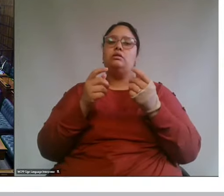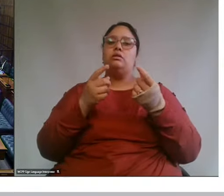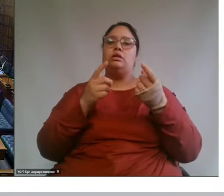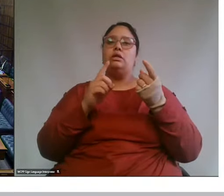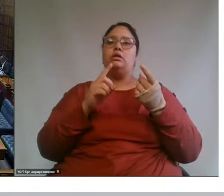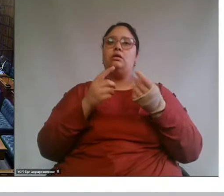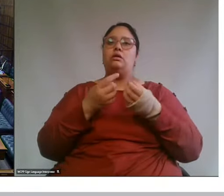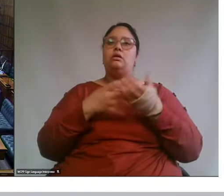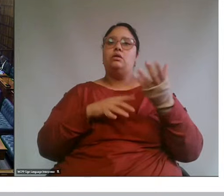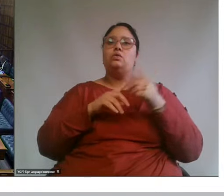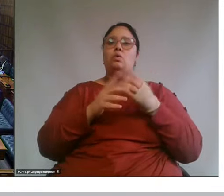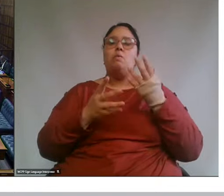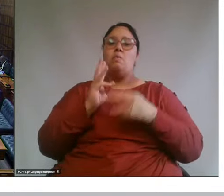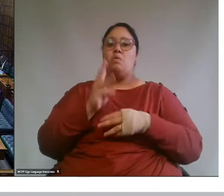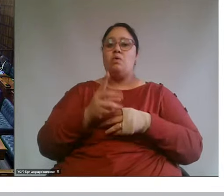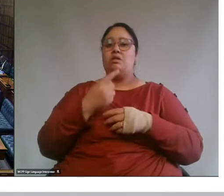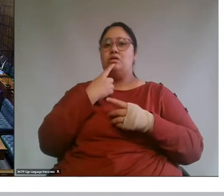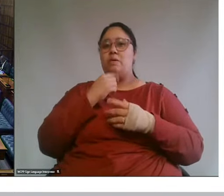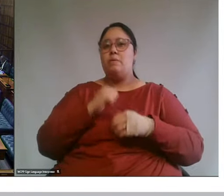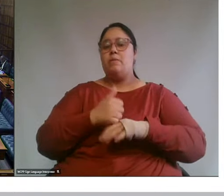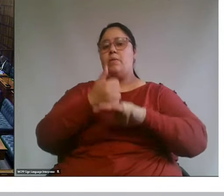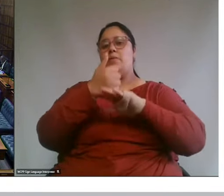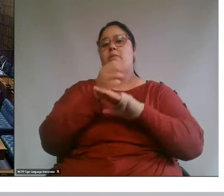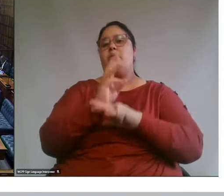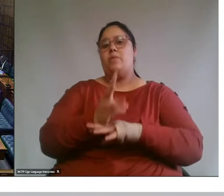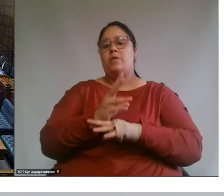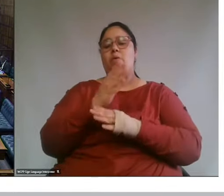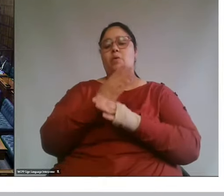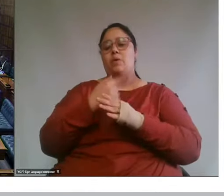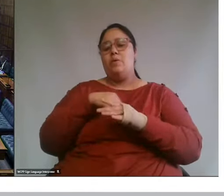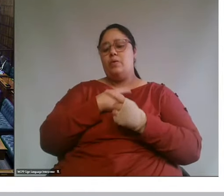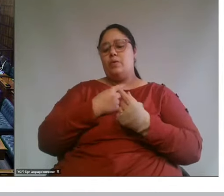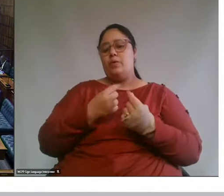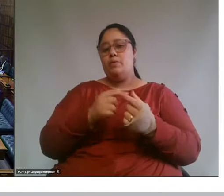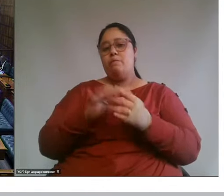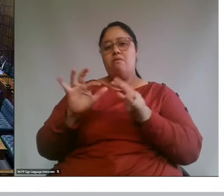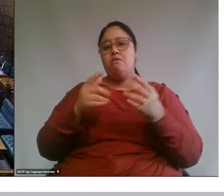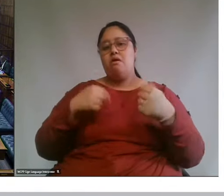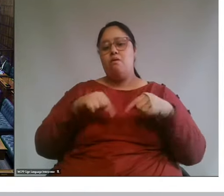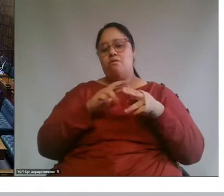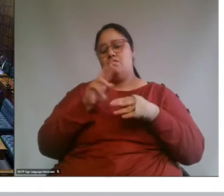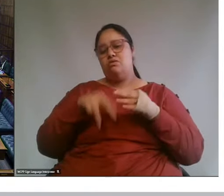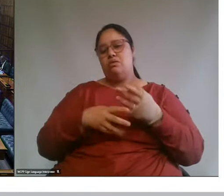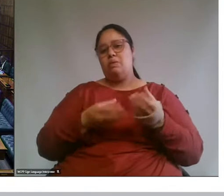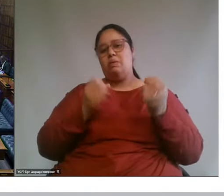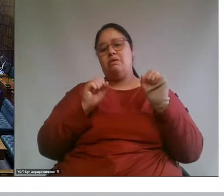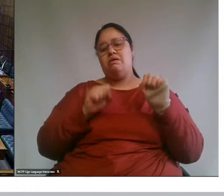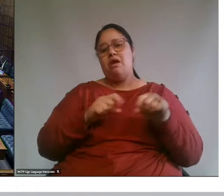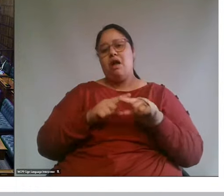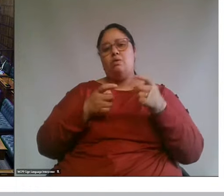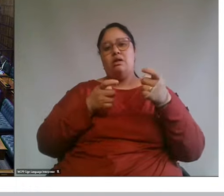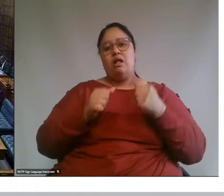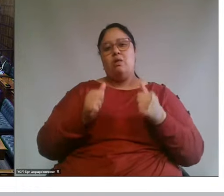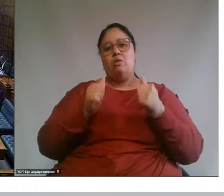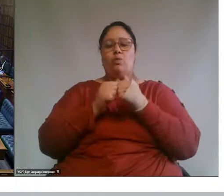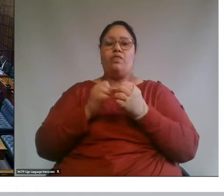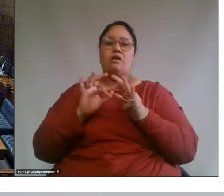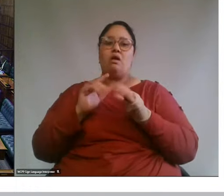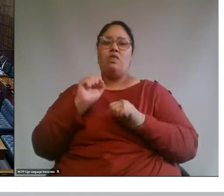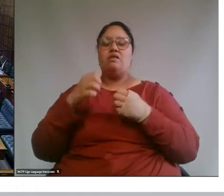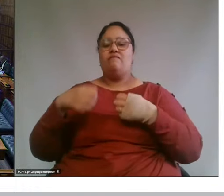really be able to establish the work that we do and how that results in in deals and then how that